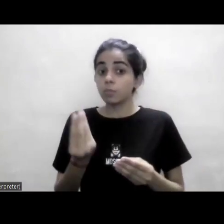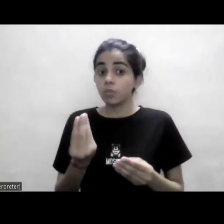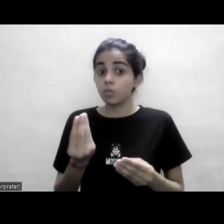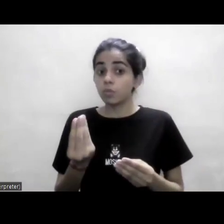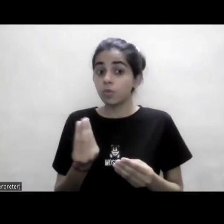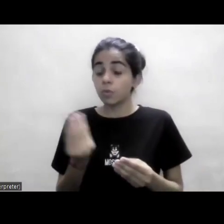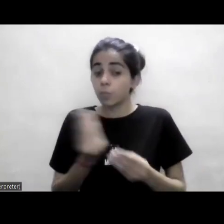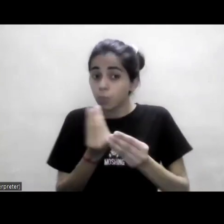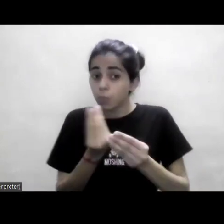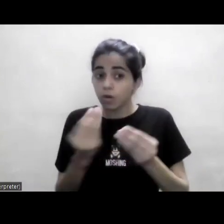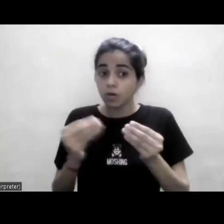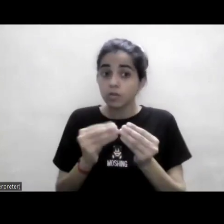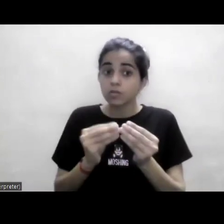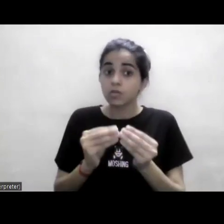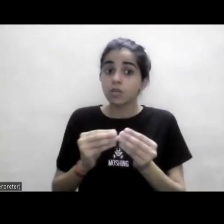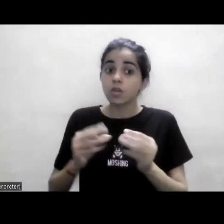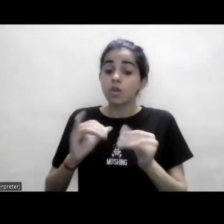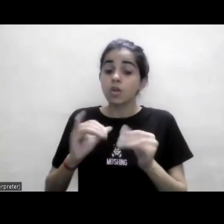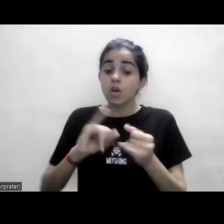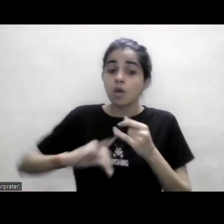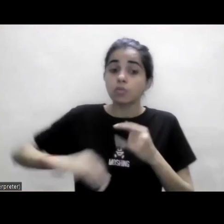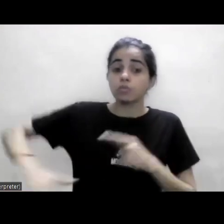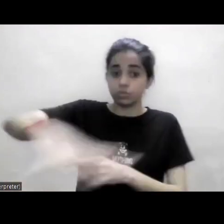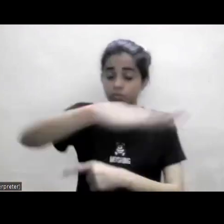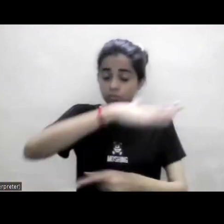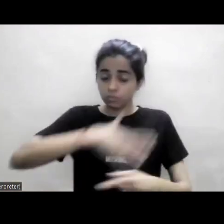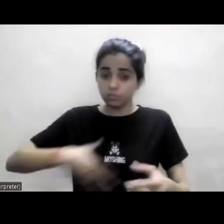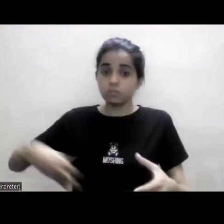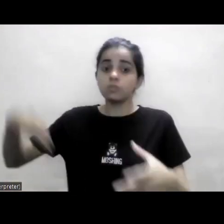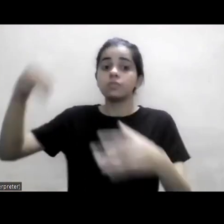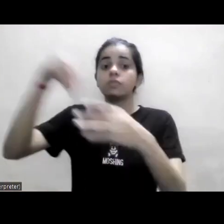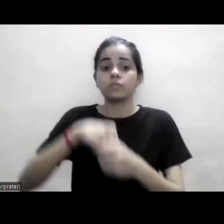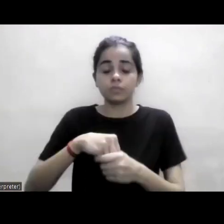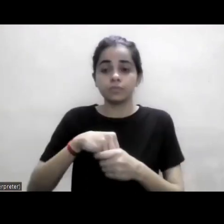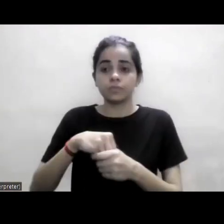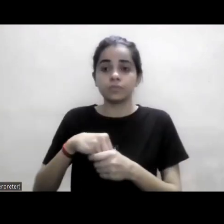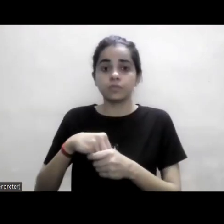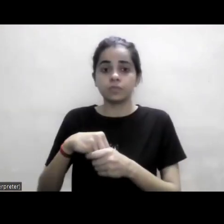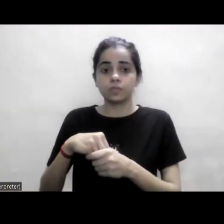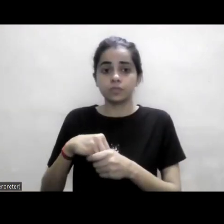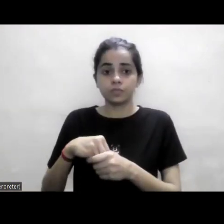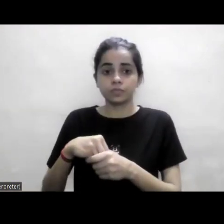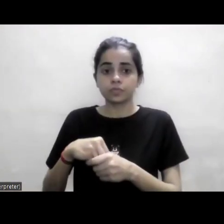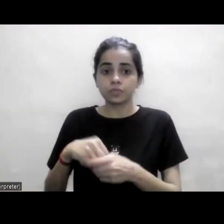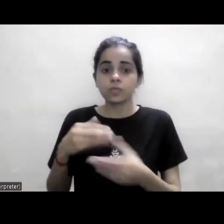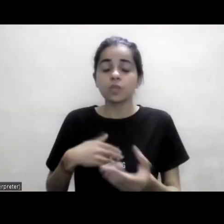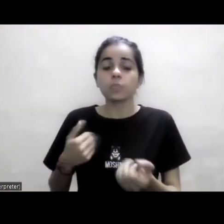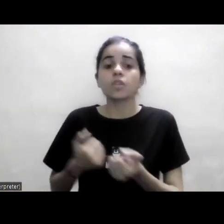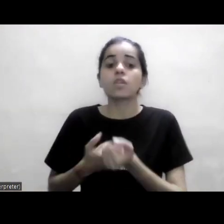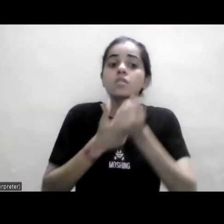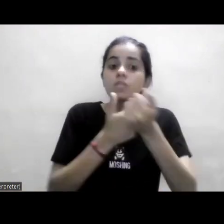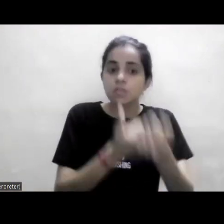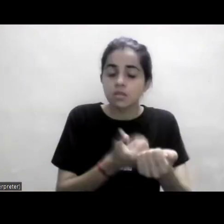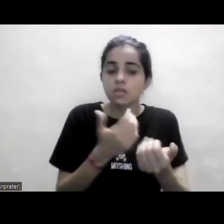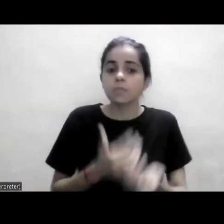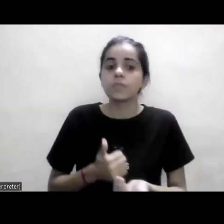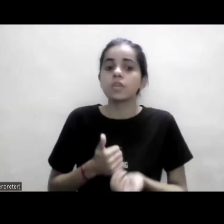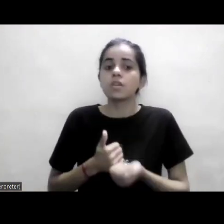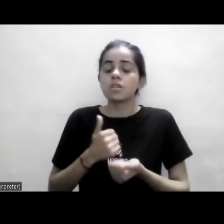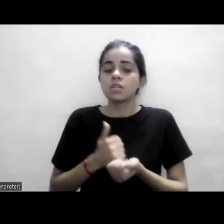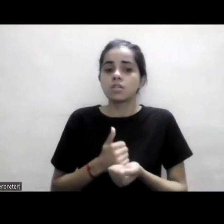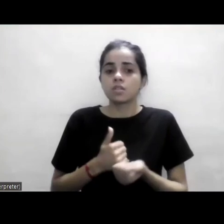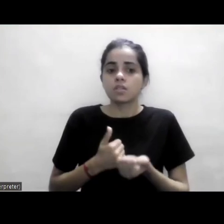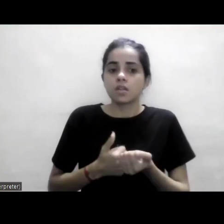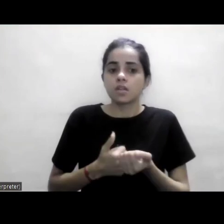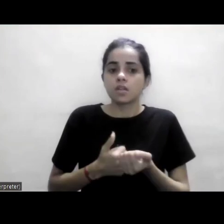move where the community is involved. Yeah, exactly. In care of the citizens. The kind of support system you would build.